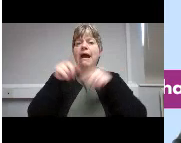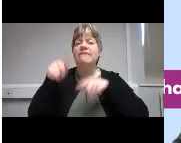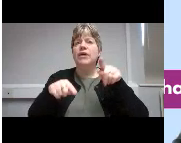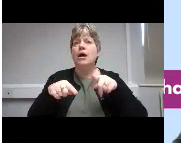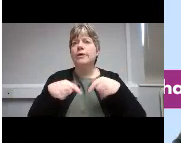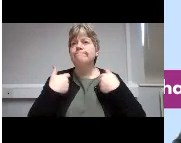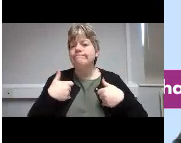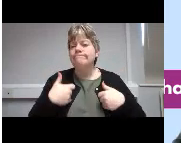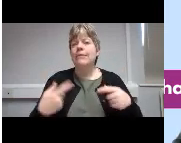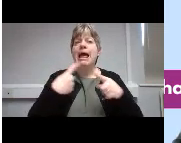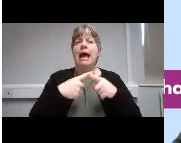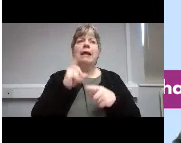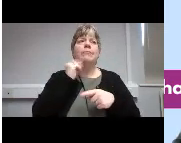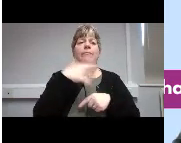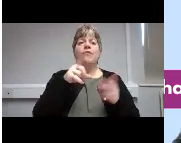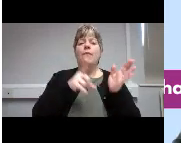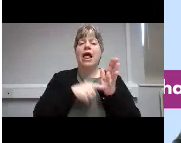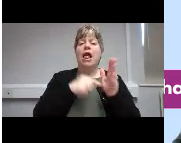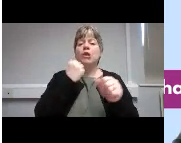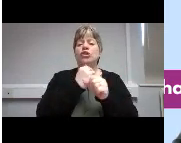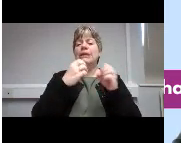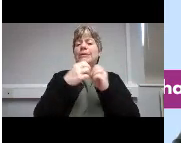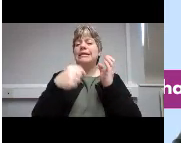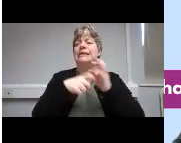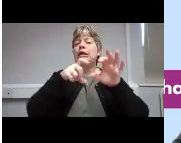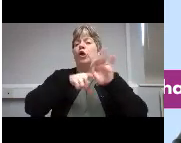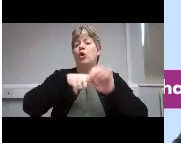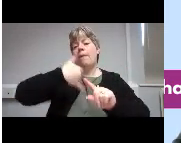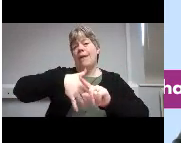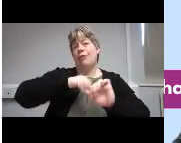young people from LGBTQ backgrounds.